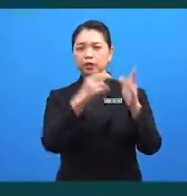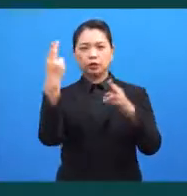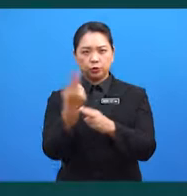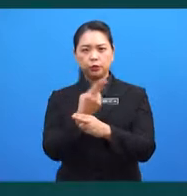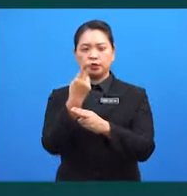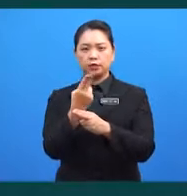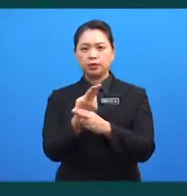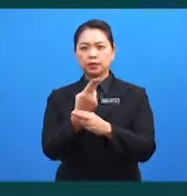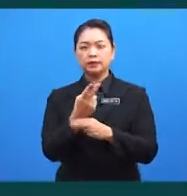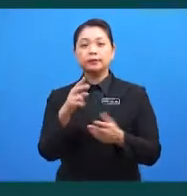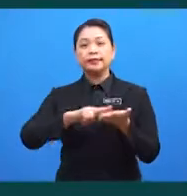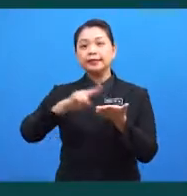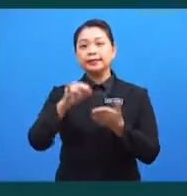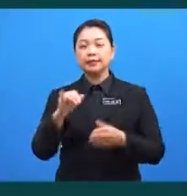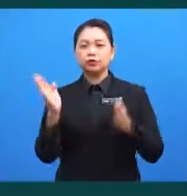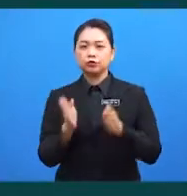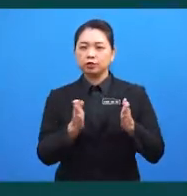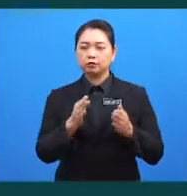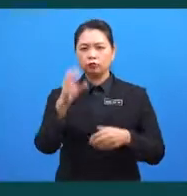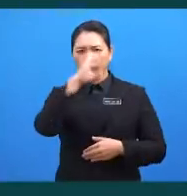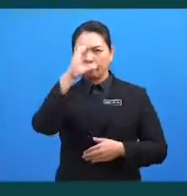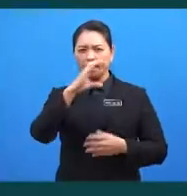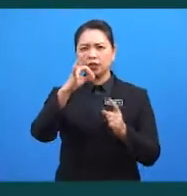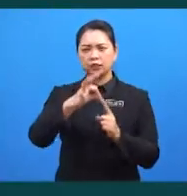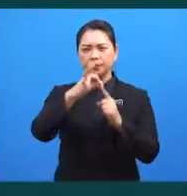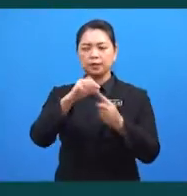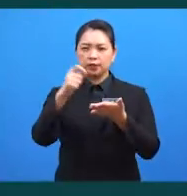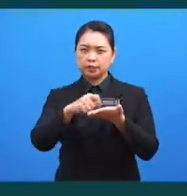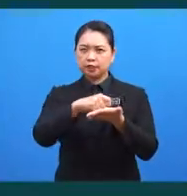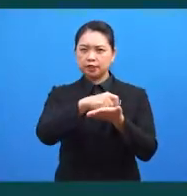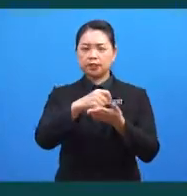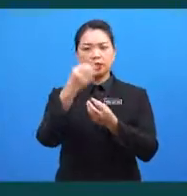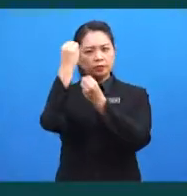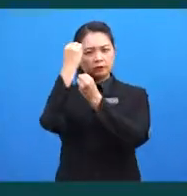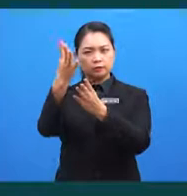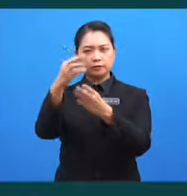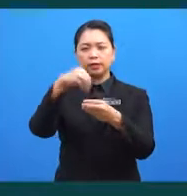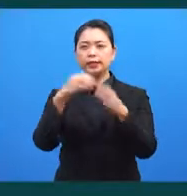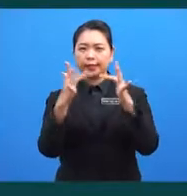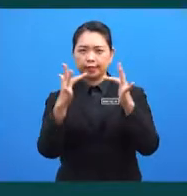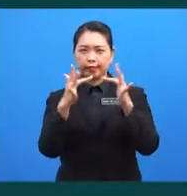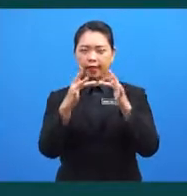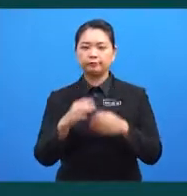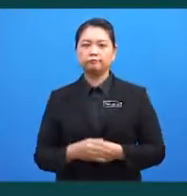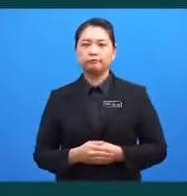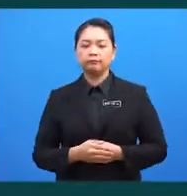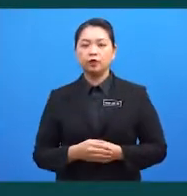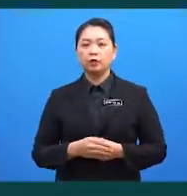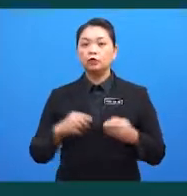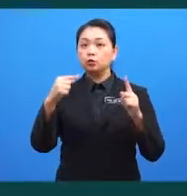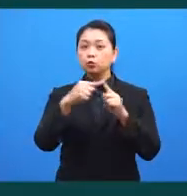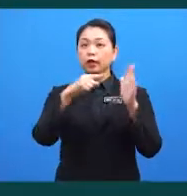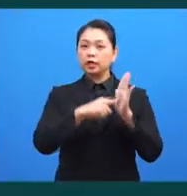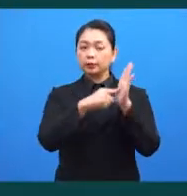strategies, to find specific details and information in an internet blog, to express